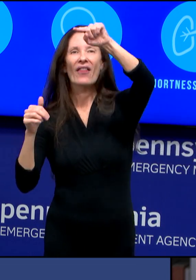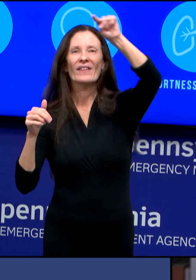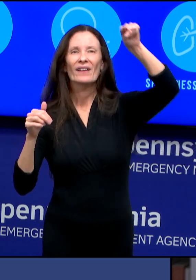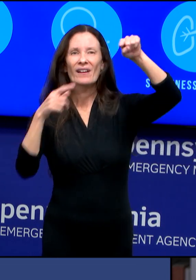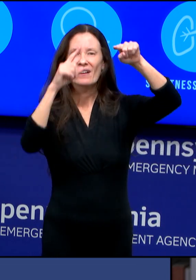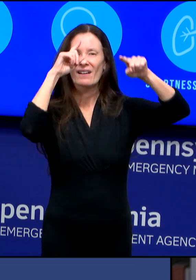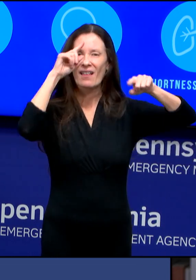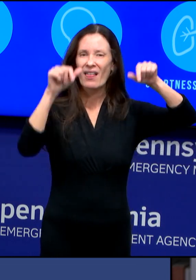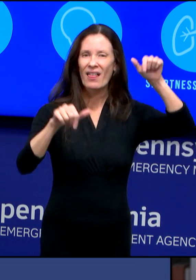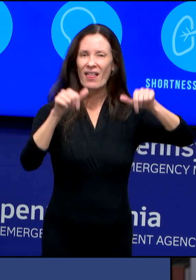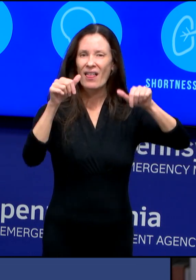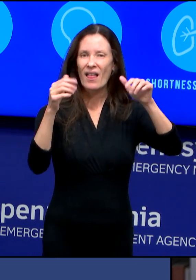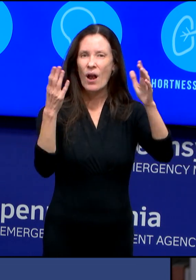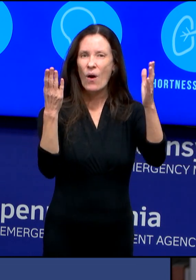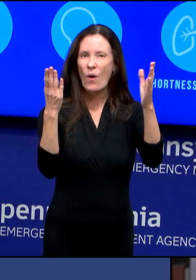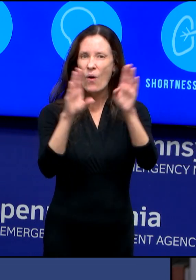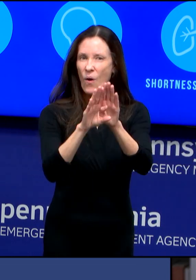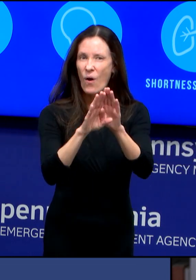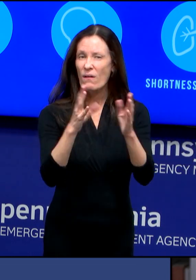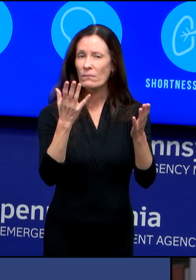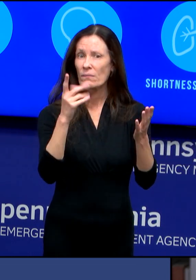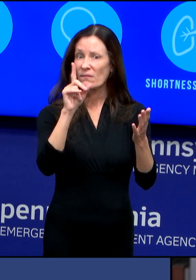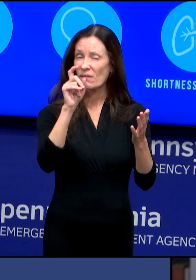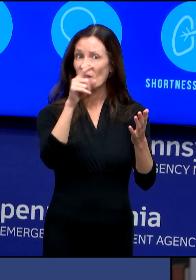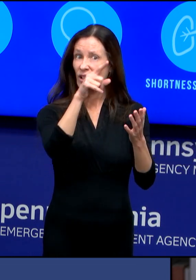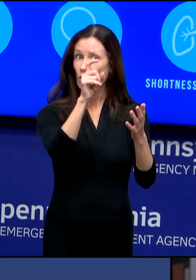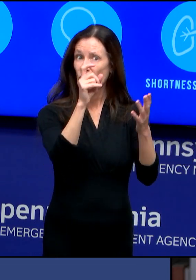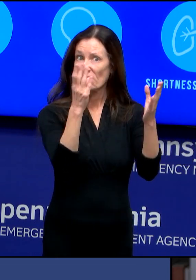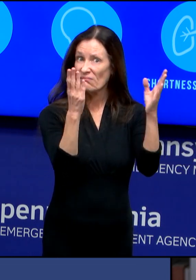would they simply have to apply for a waiver and find out?